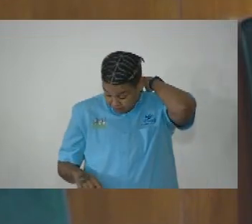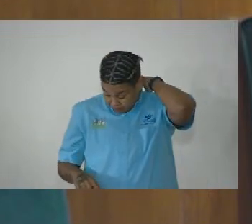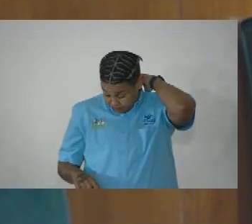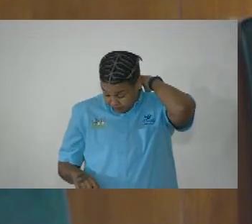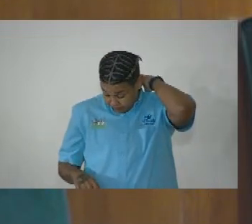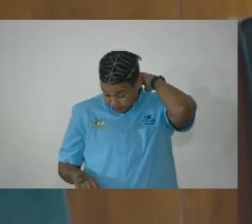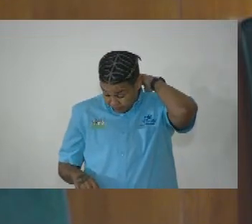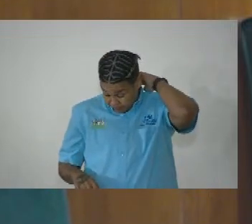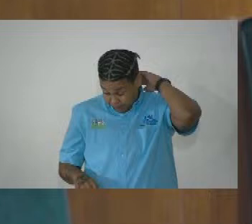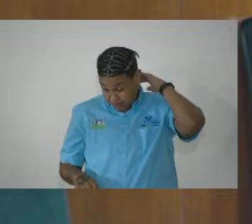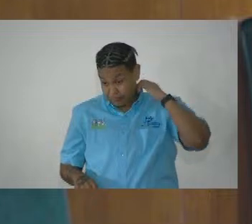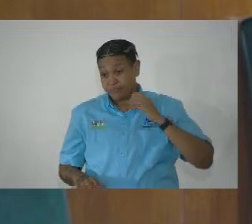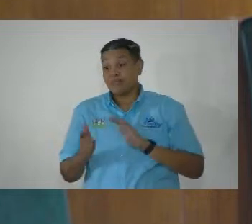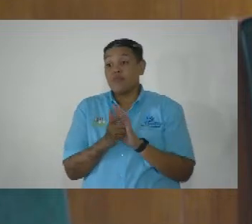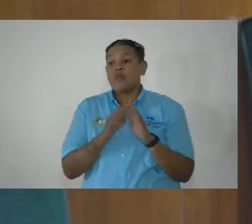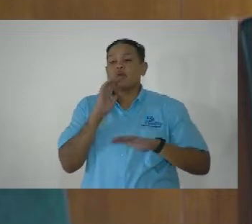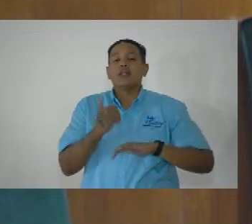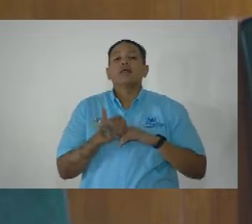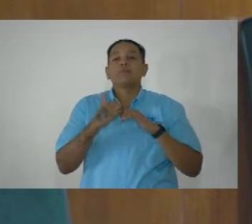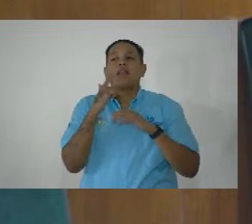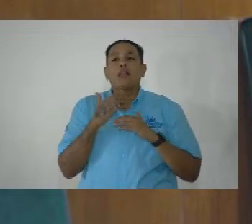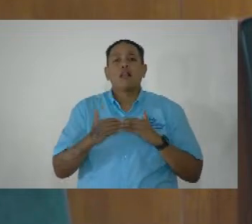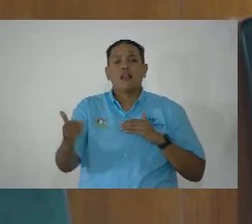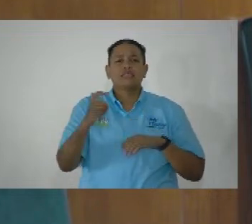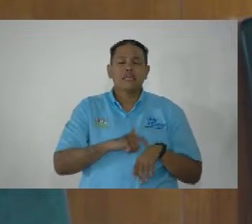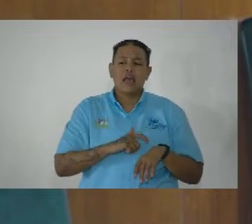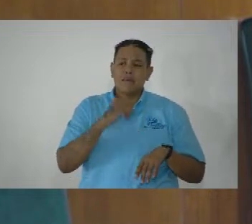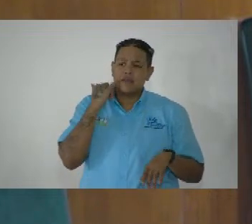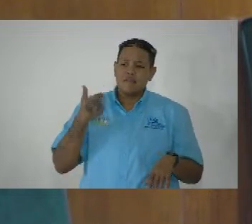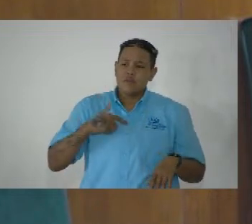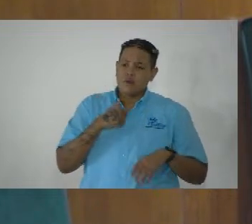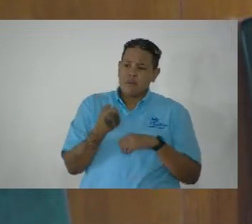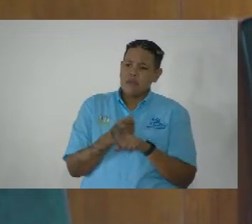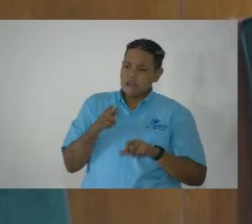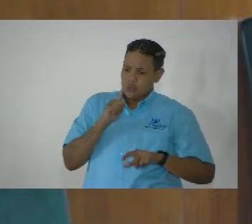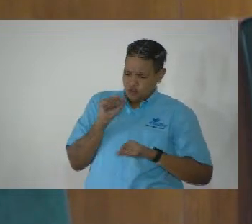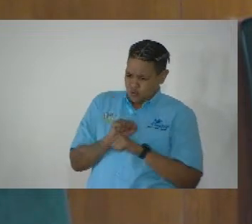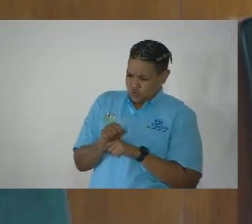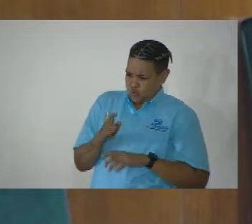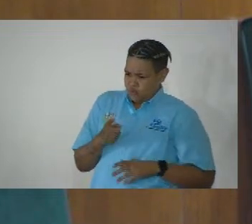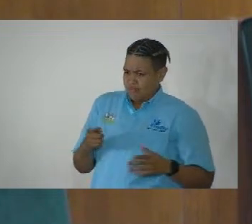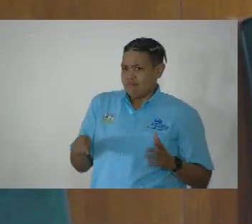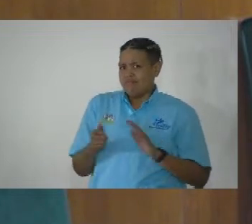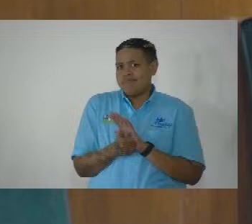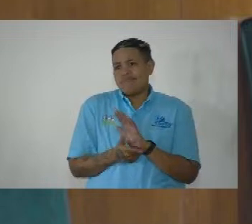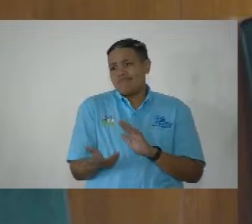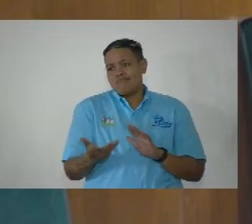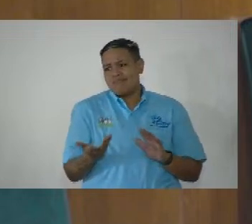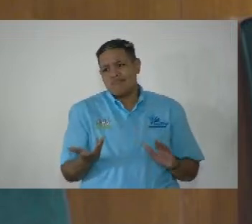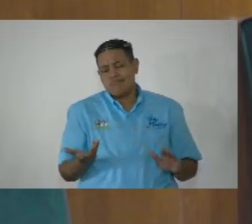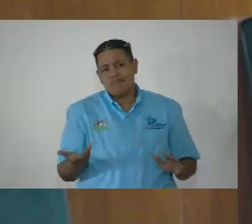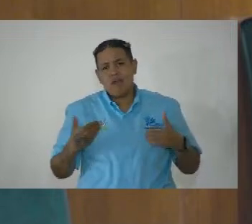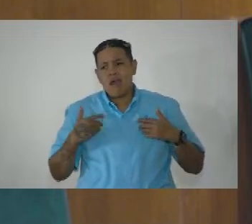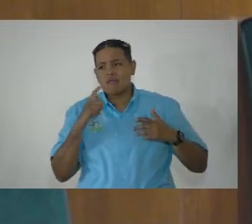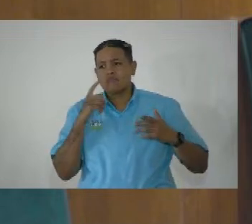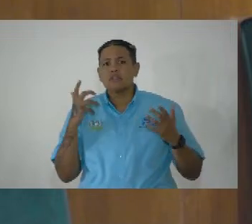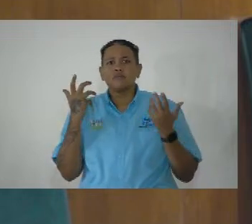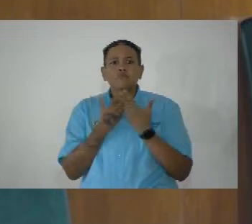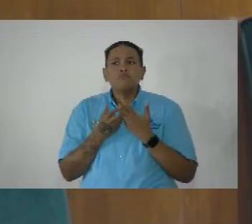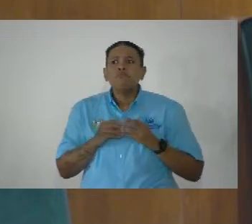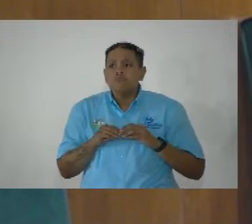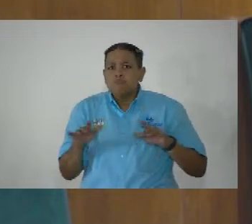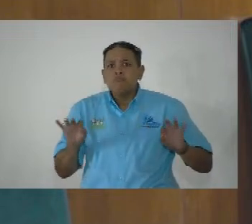well, the bill will be implemented at some point, but if we're making sure that once this bill has teeth,